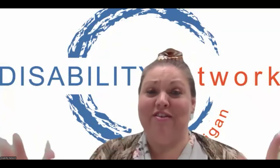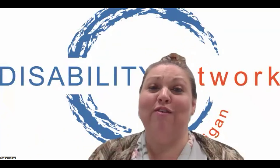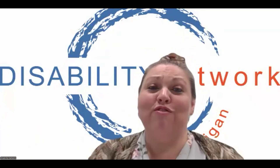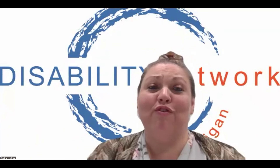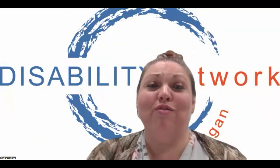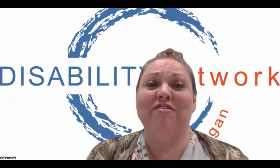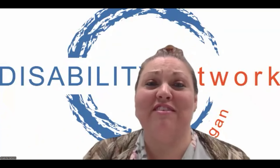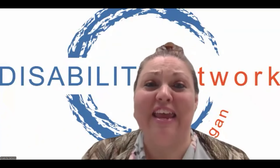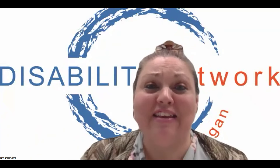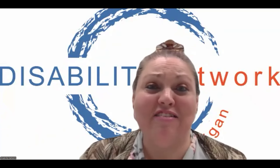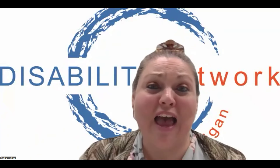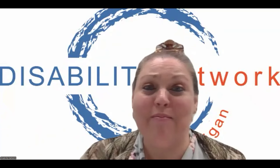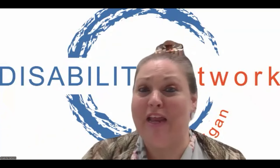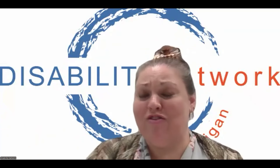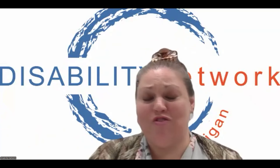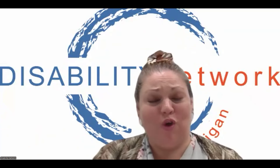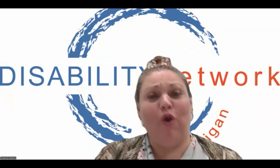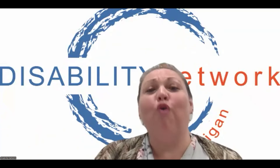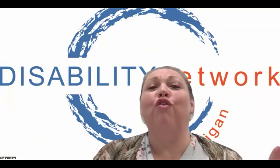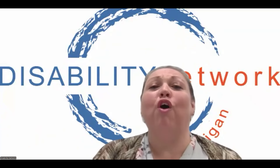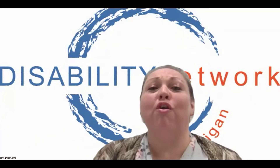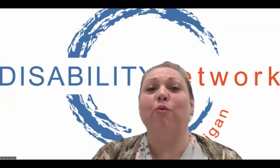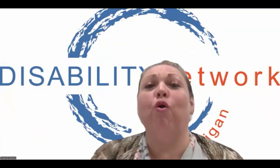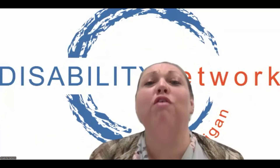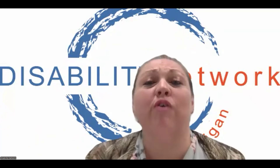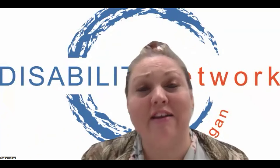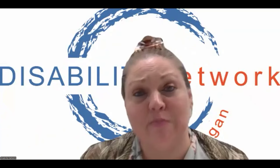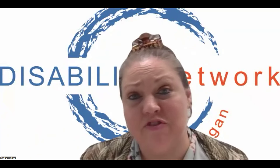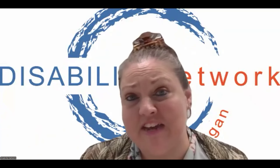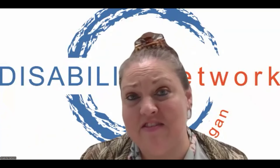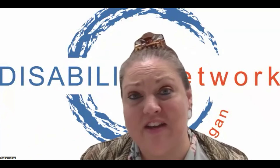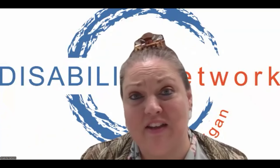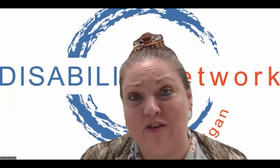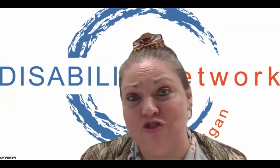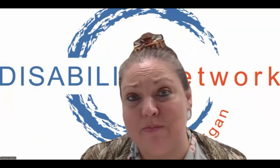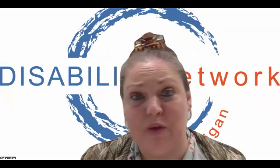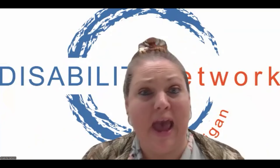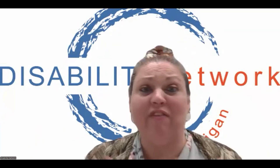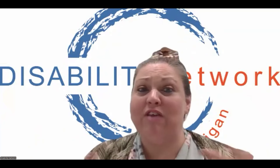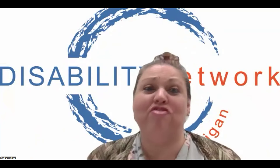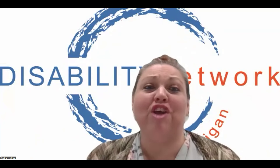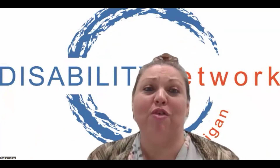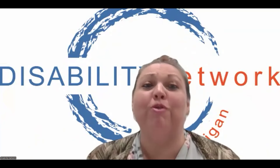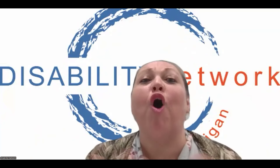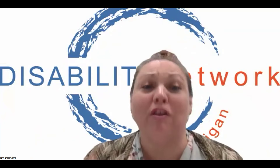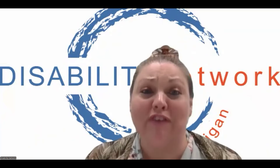to the presenters for taking the time and just going over all the wonderful expertise and the leadership